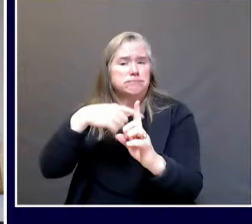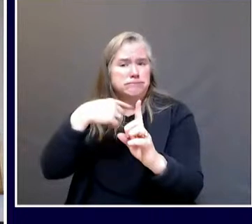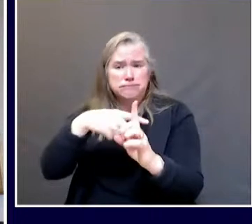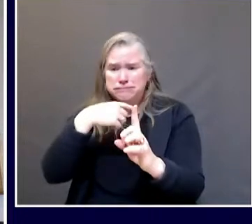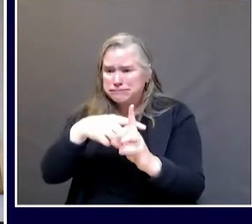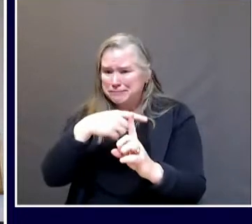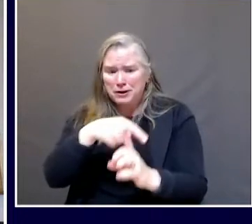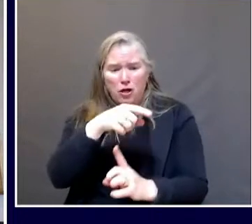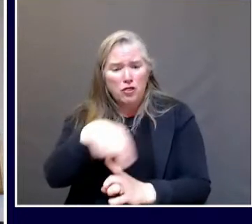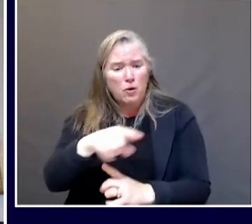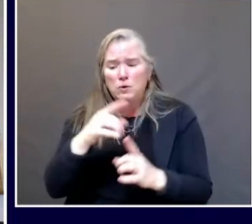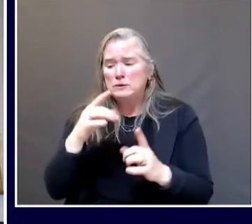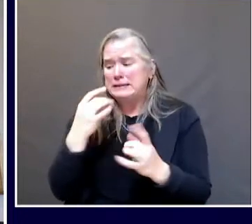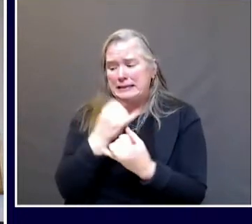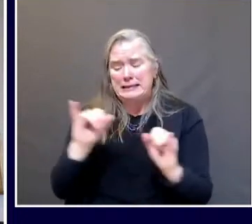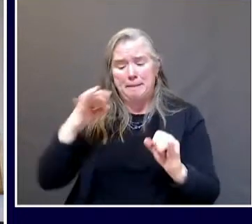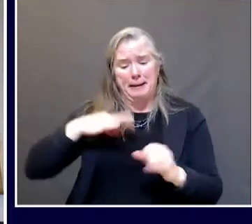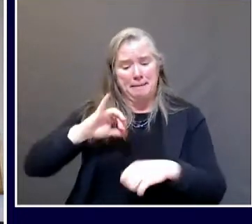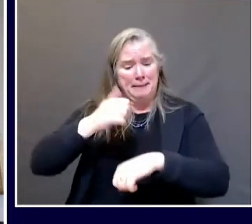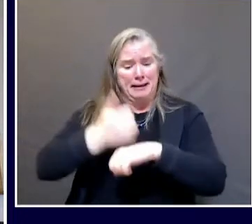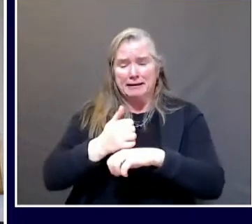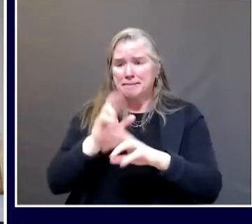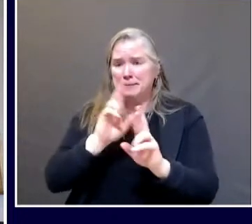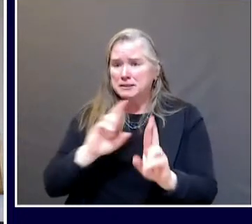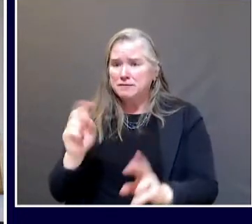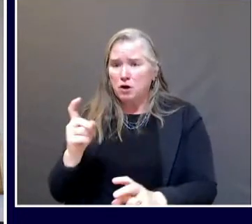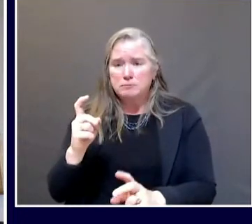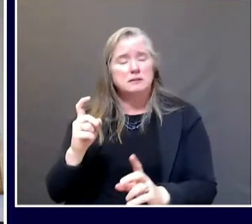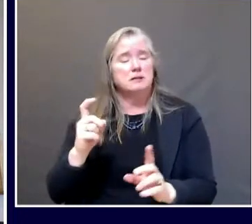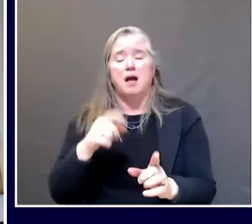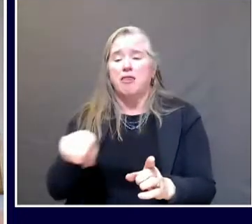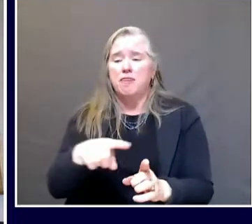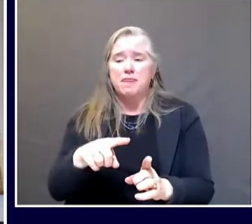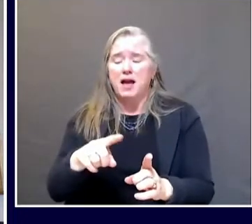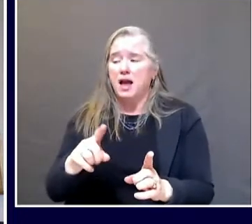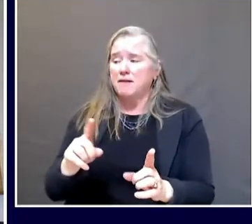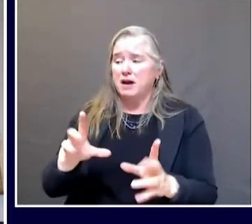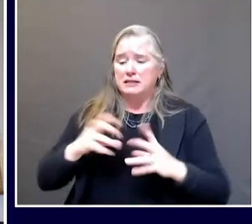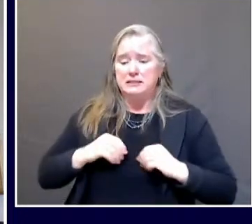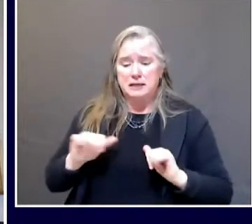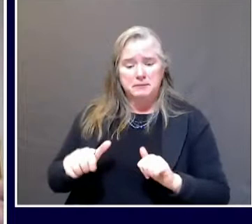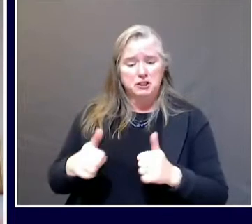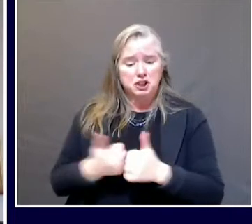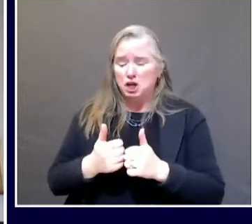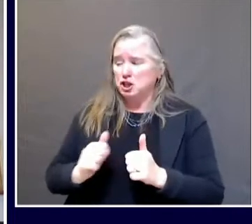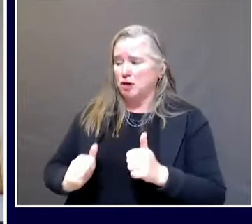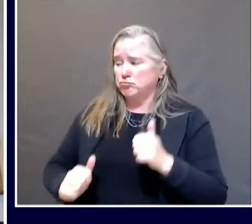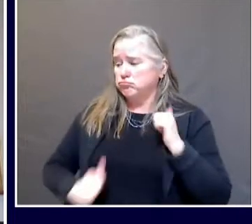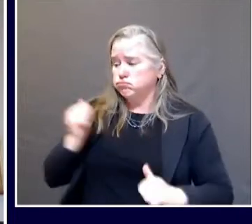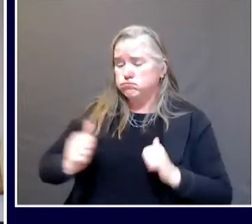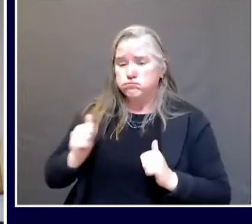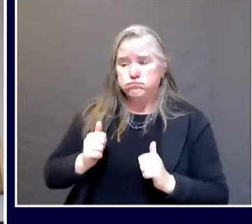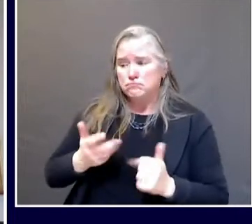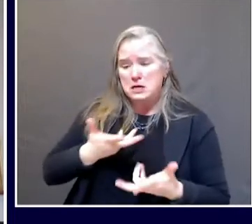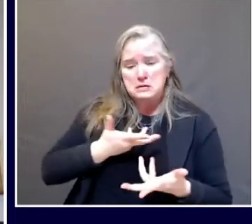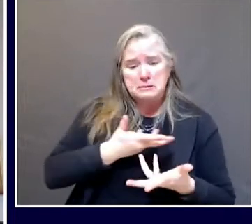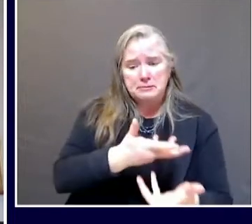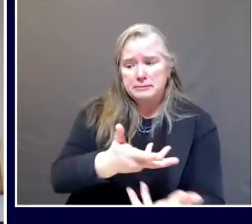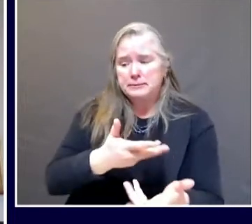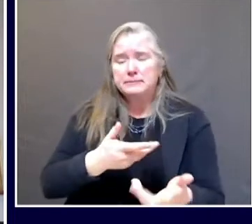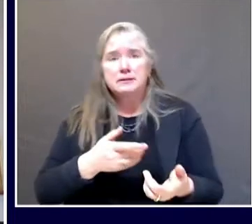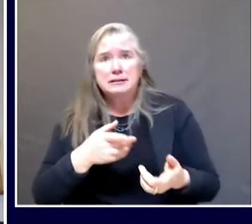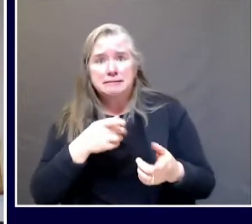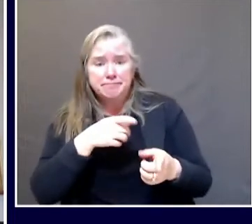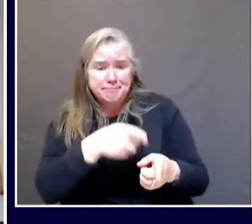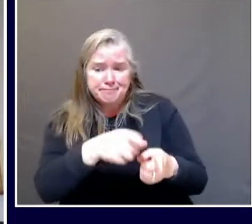those independent Maine-based pharmacies. They've risen to this challenge. They've gone on site, and the reviews that we've gotten from